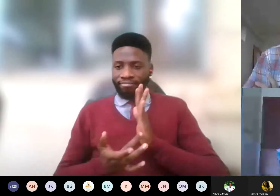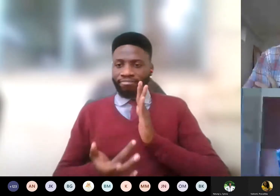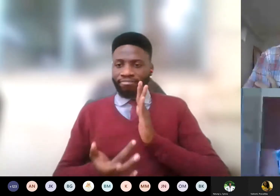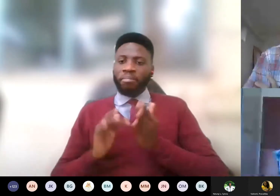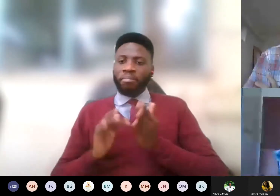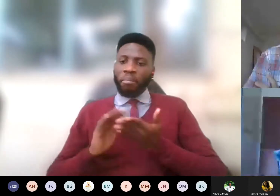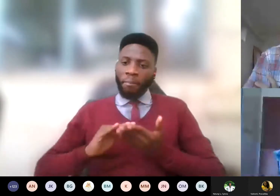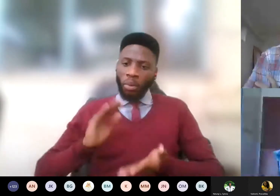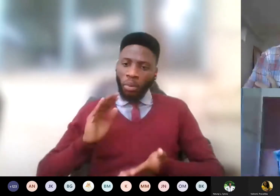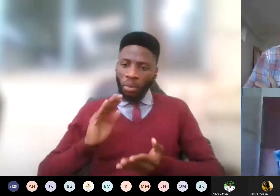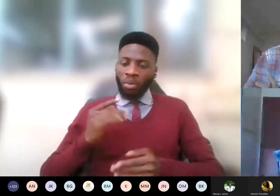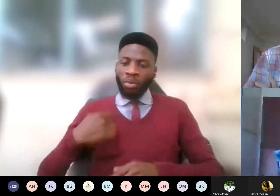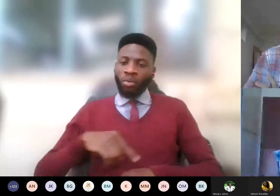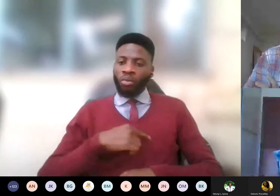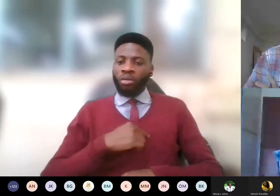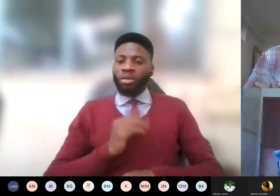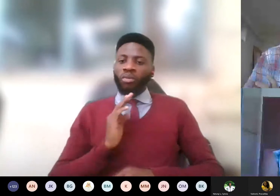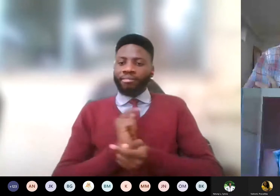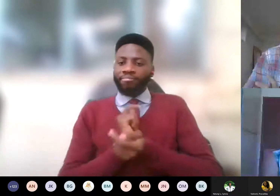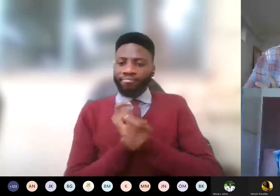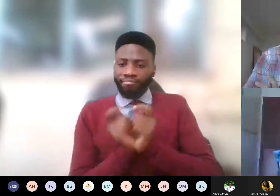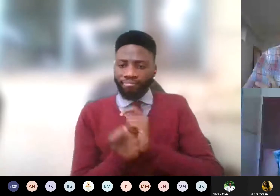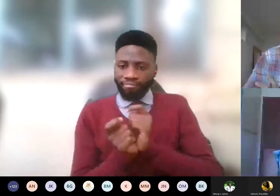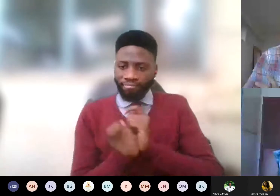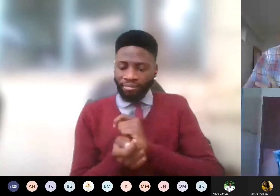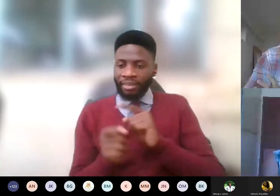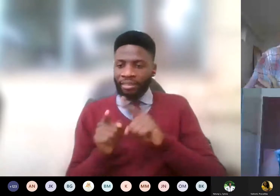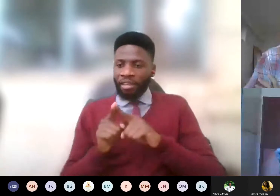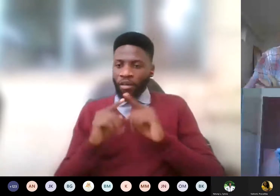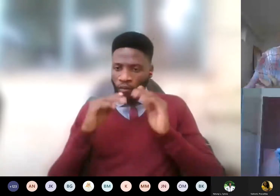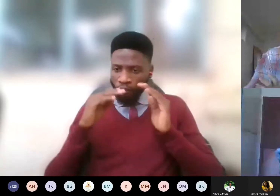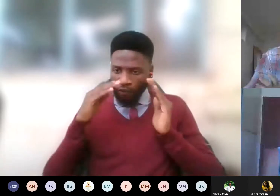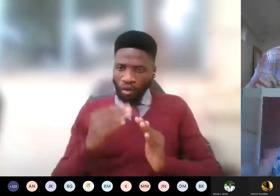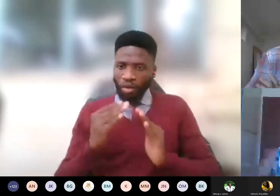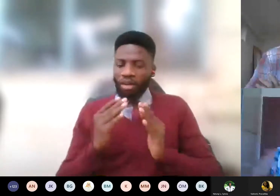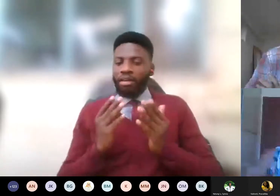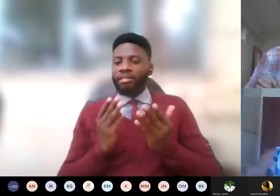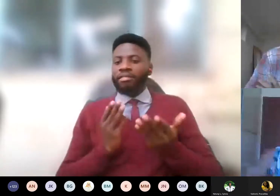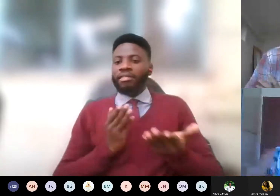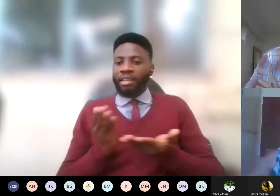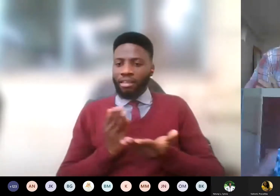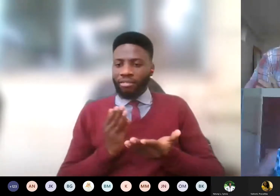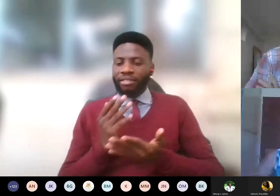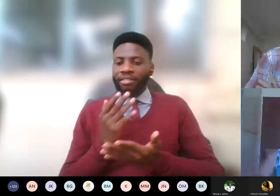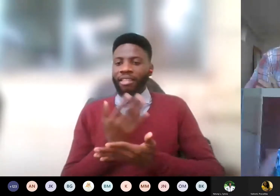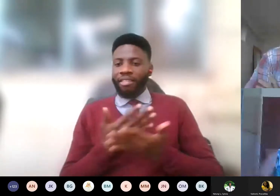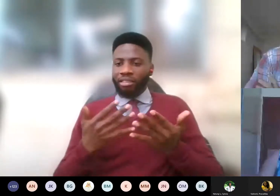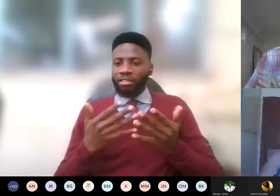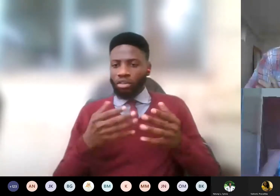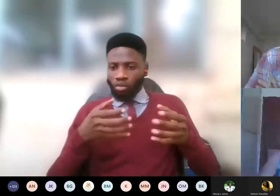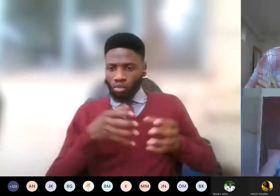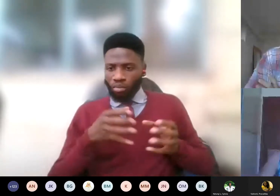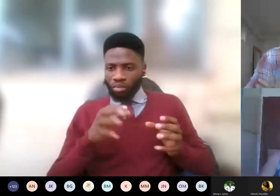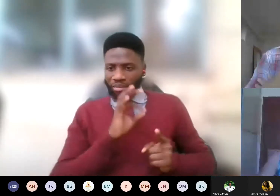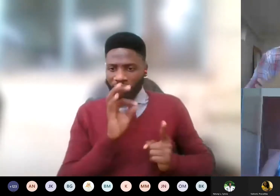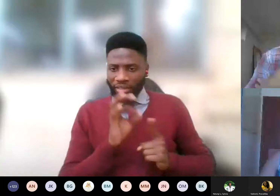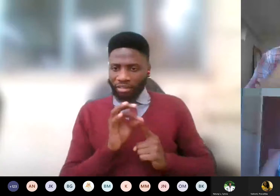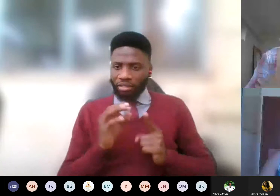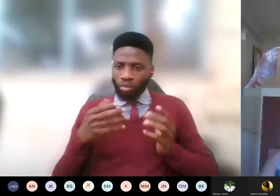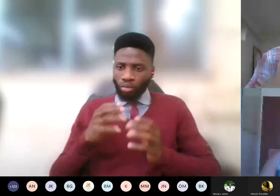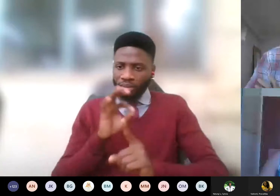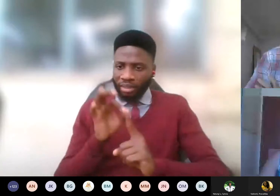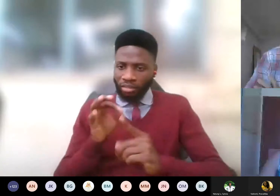focused on who's your customer and key stakeholder, and what's the purpose of your role